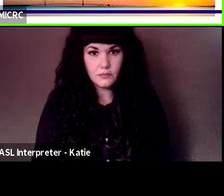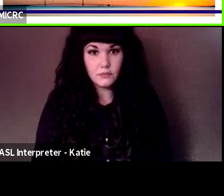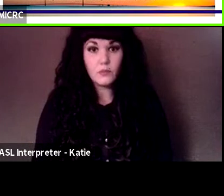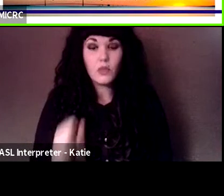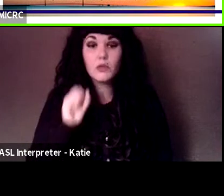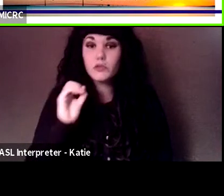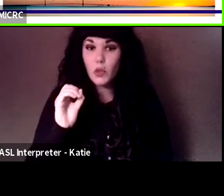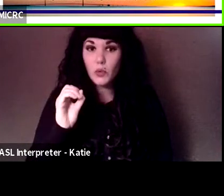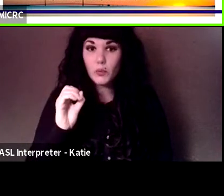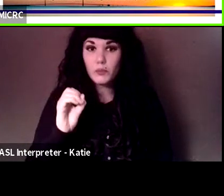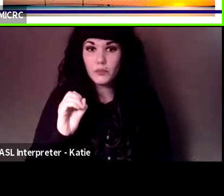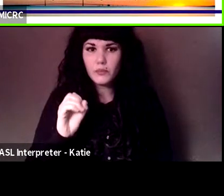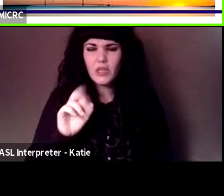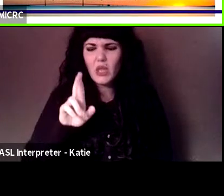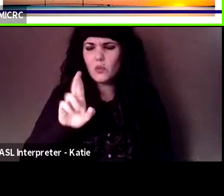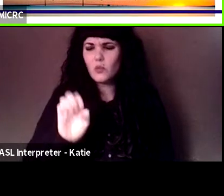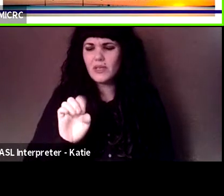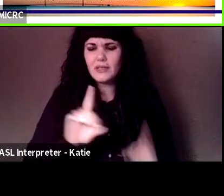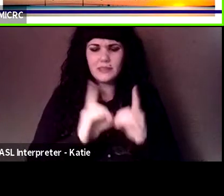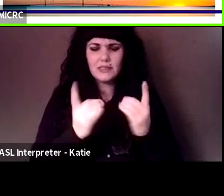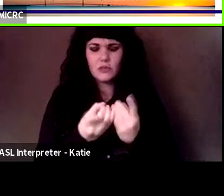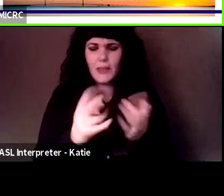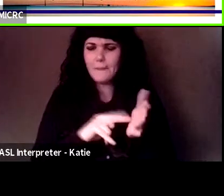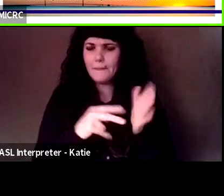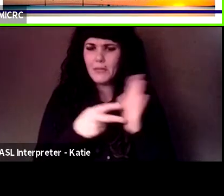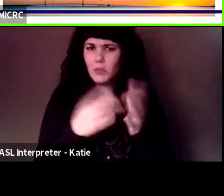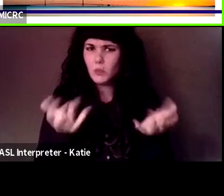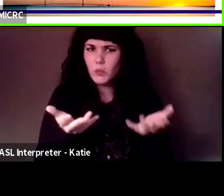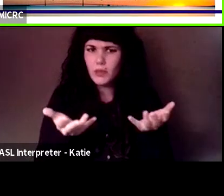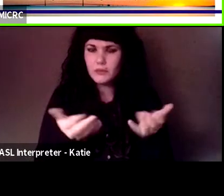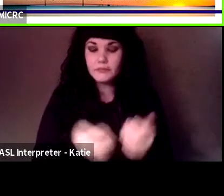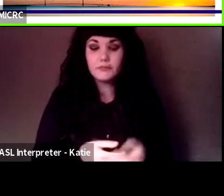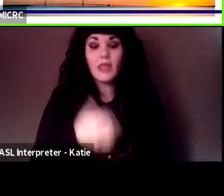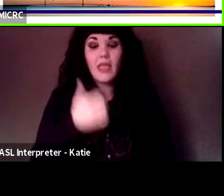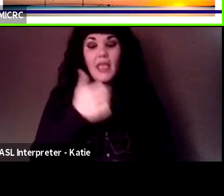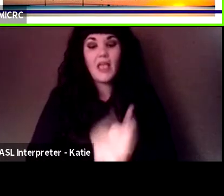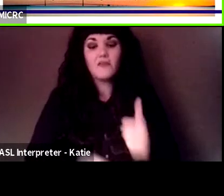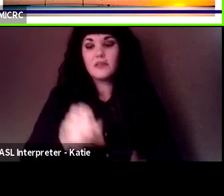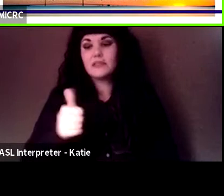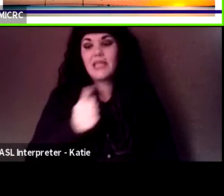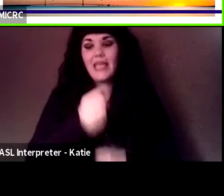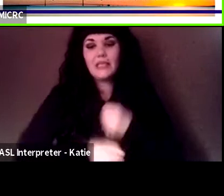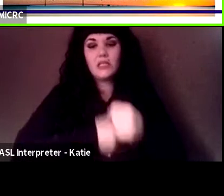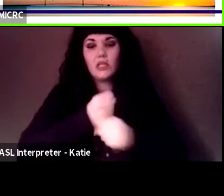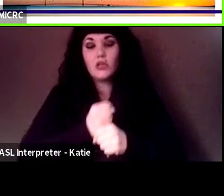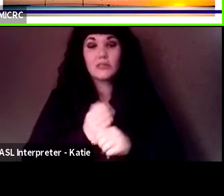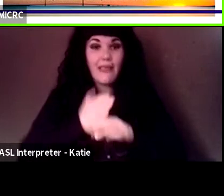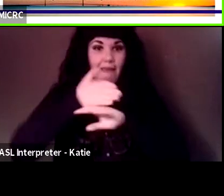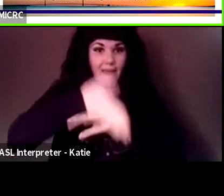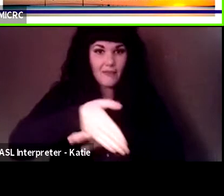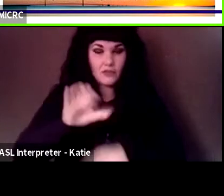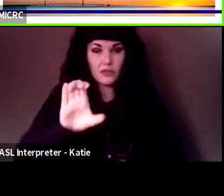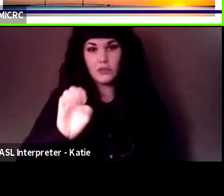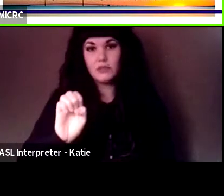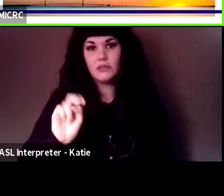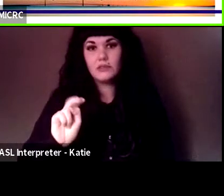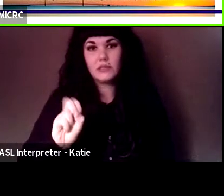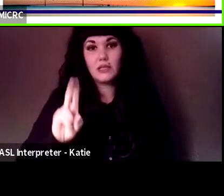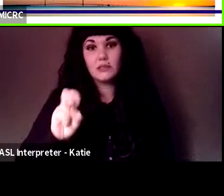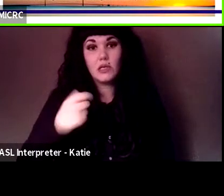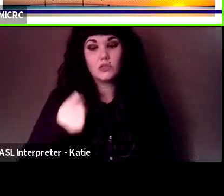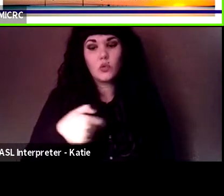So what is redistricting? Every 10 years following the census, the district lines are drawn across America